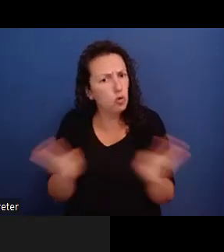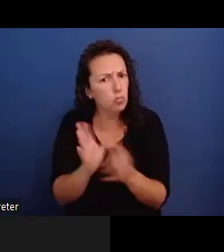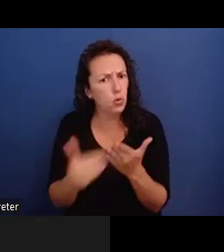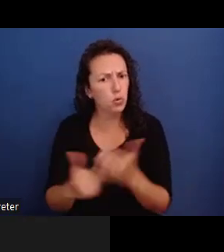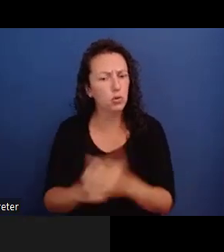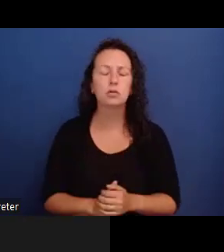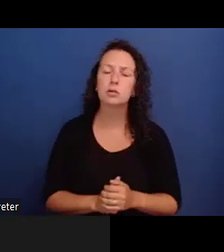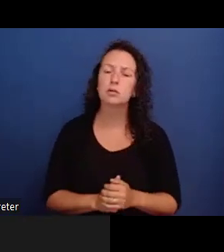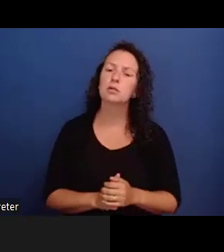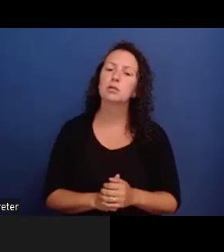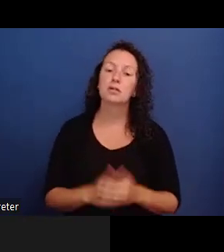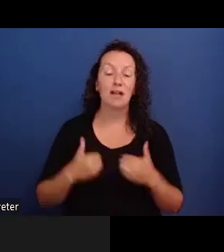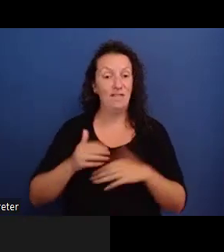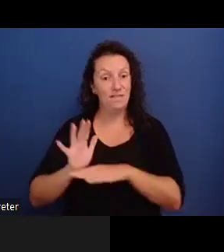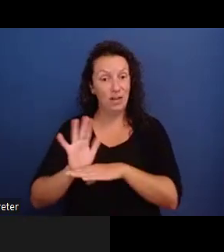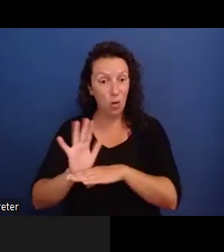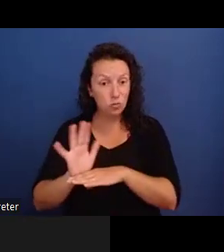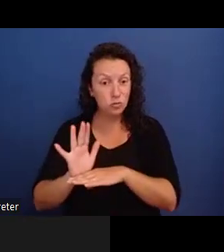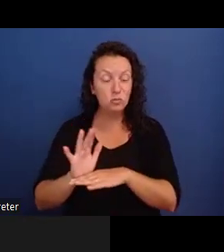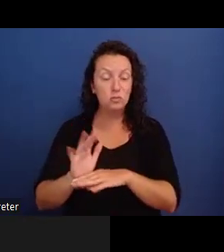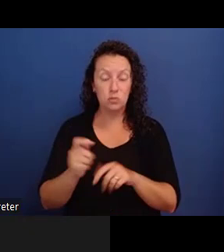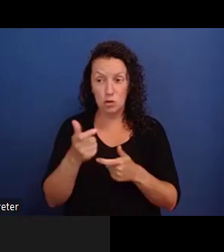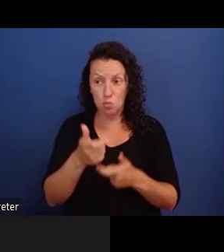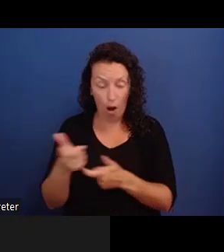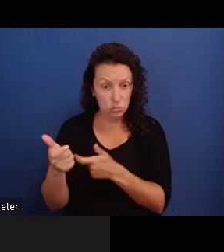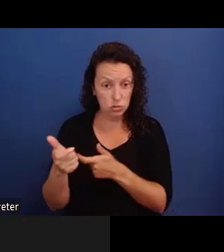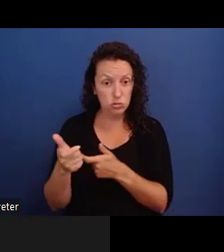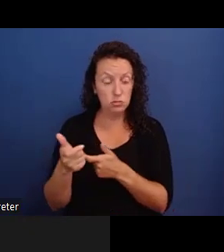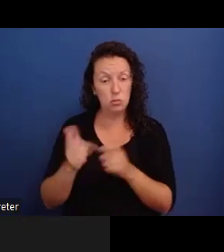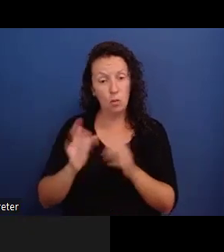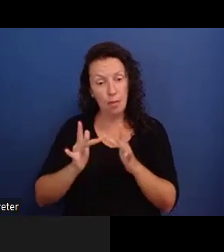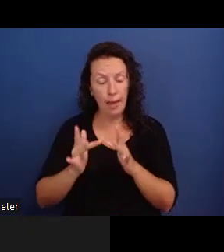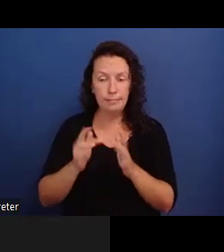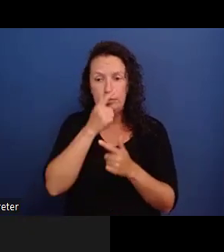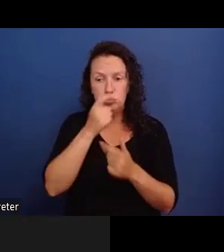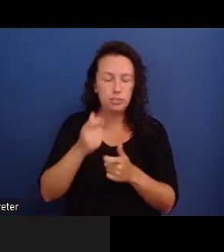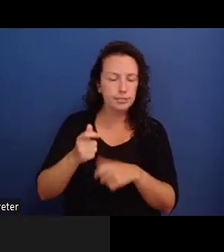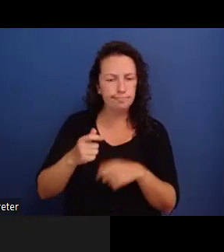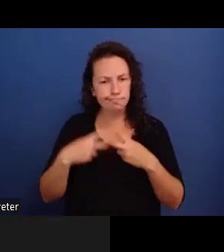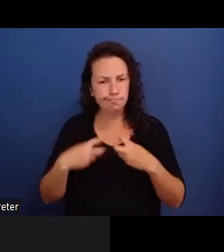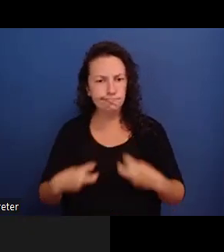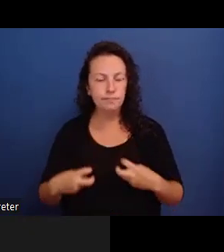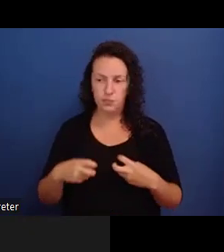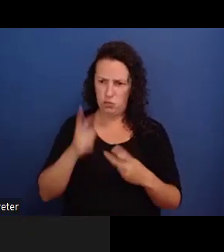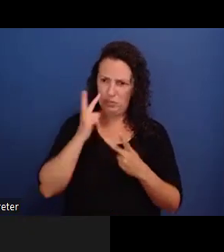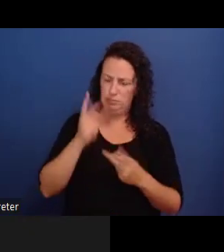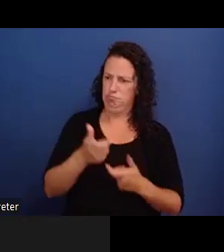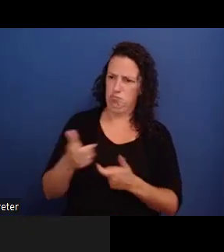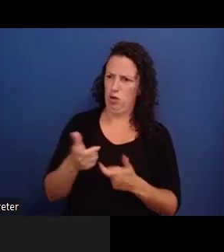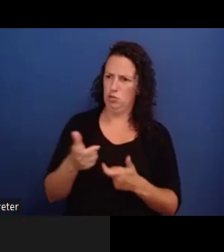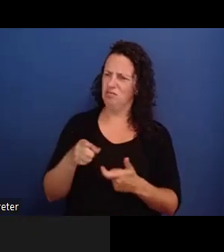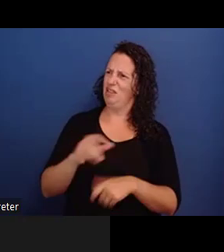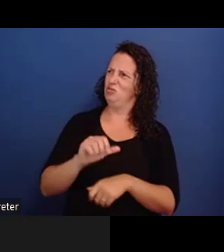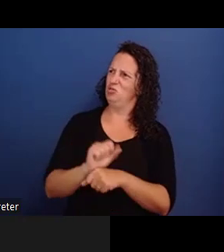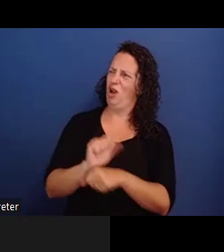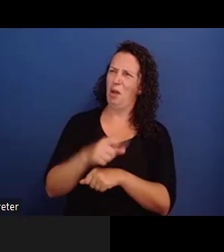these interest career that you can watch, and that will show you a little bit about what the person would do. So what's